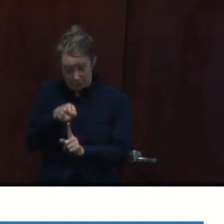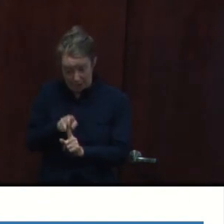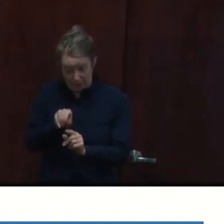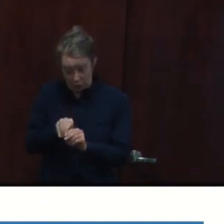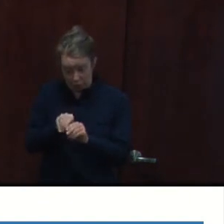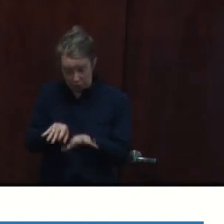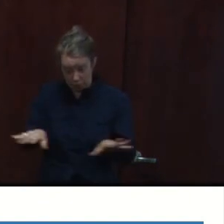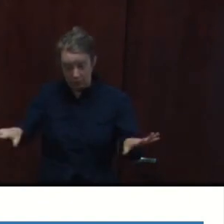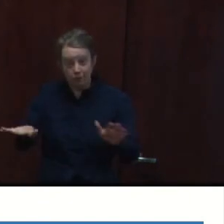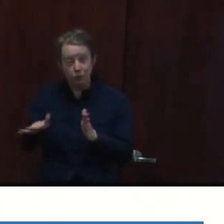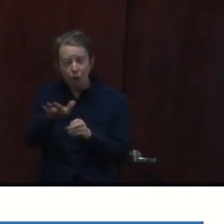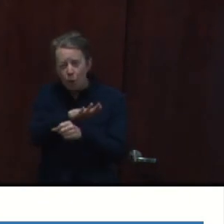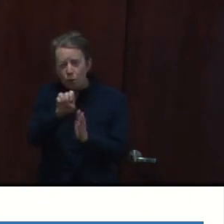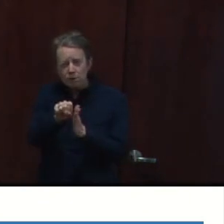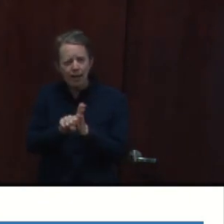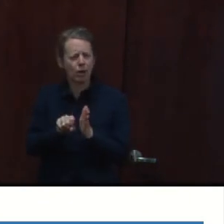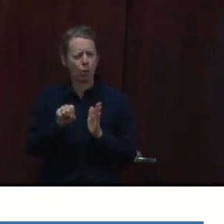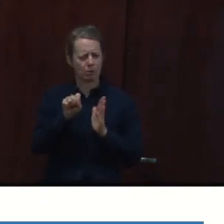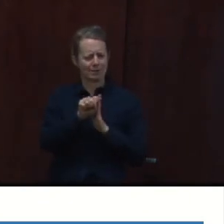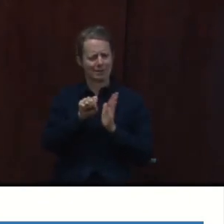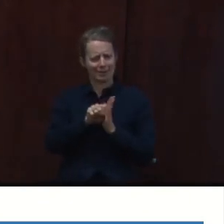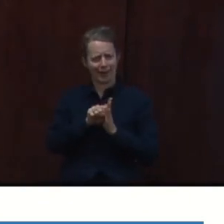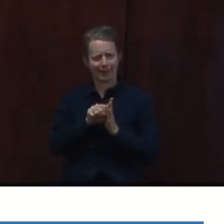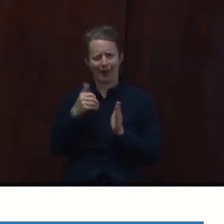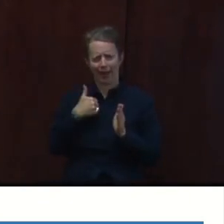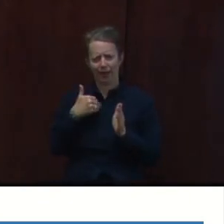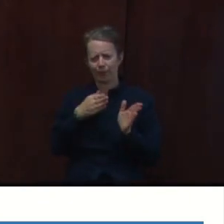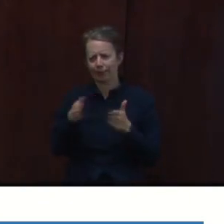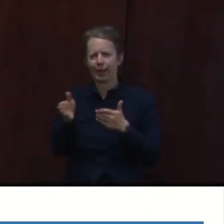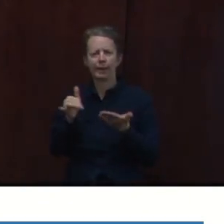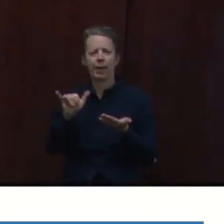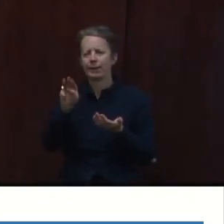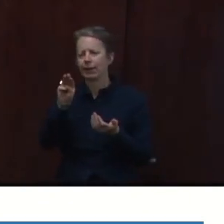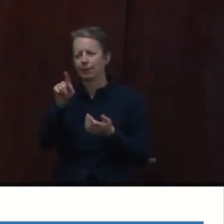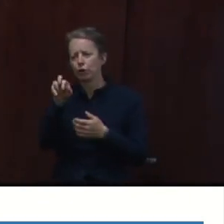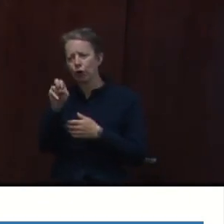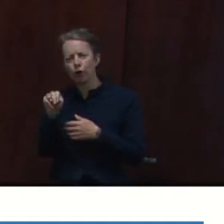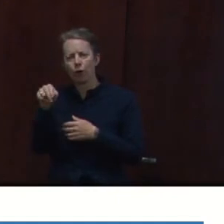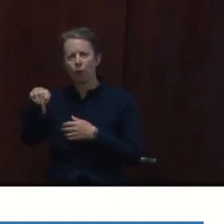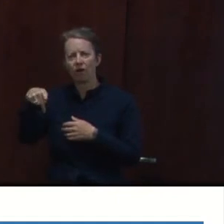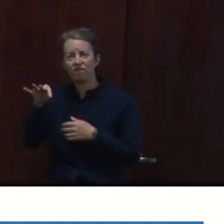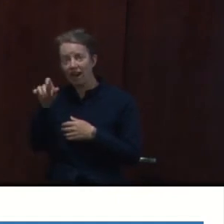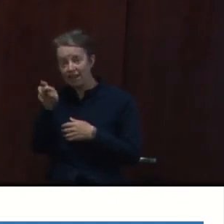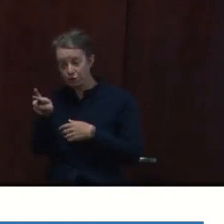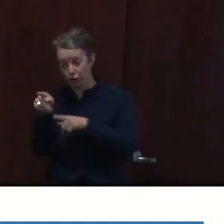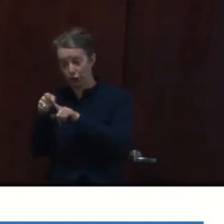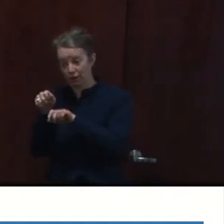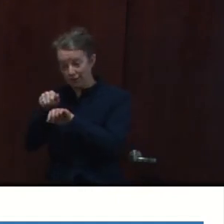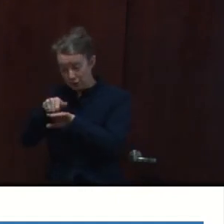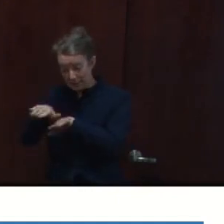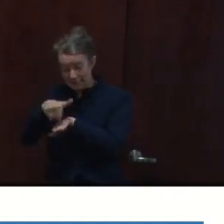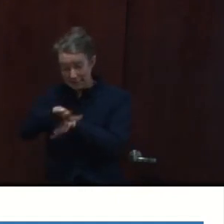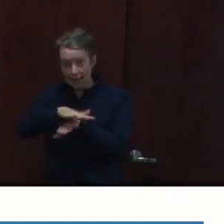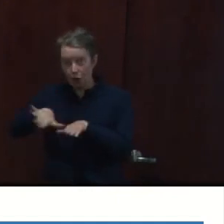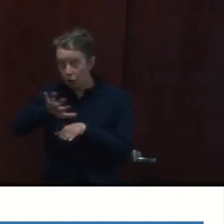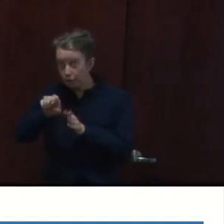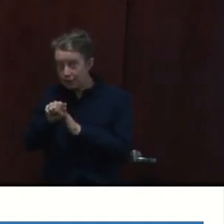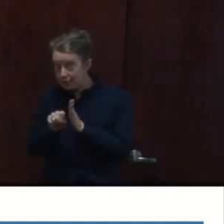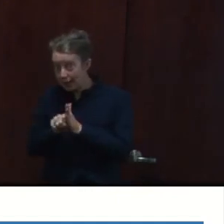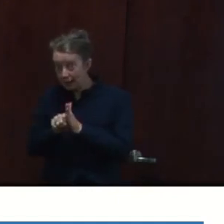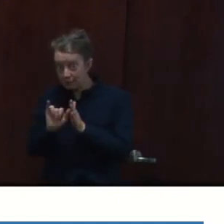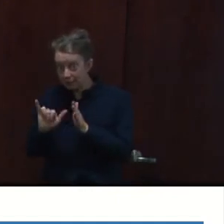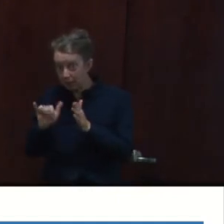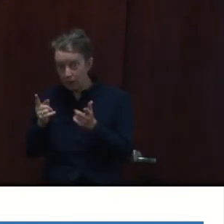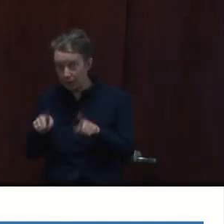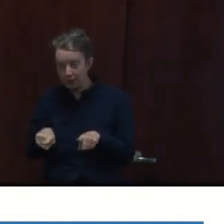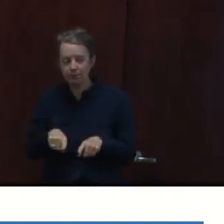state, or the state has an allocation plan and then they're shipped from a Moderna or Pfizer facility directly to the different recipients? Is that how it works? Correct.